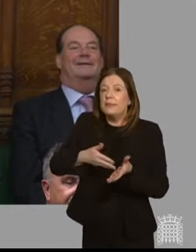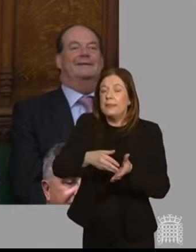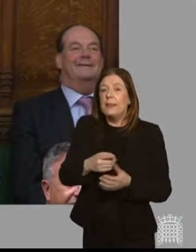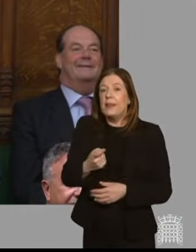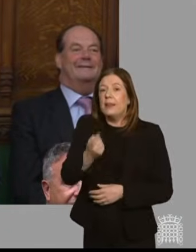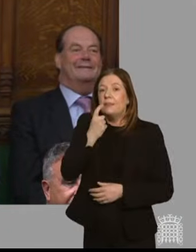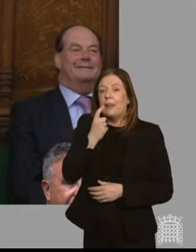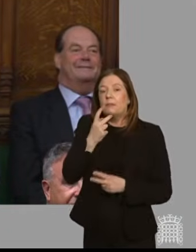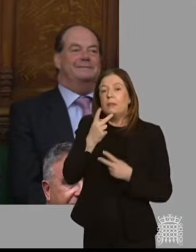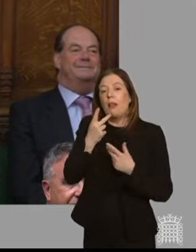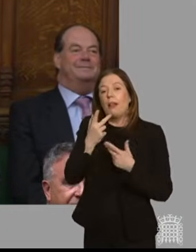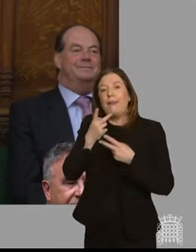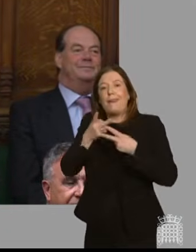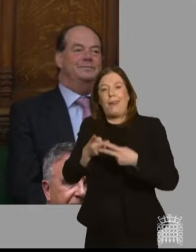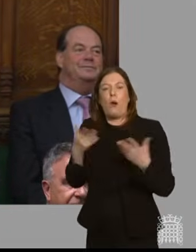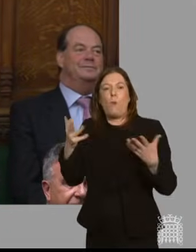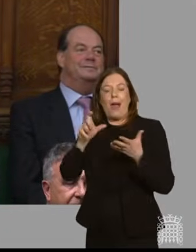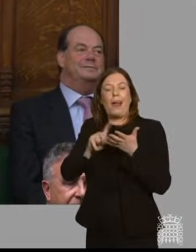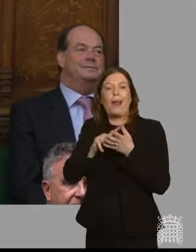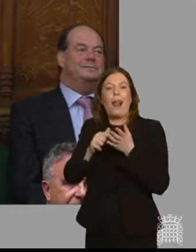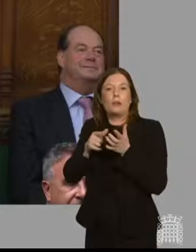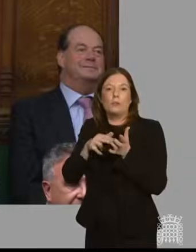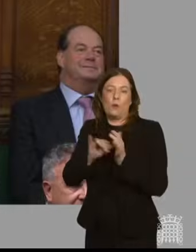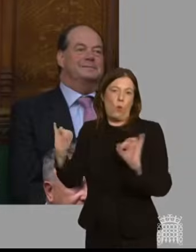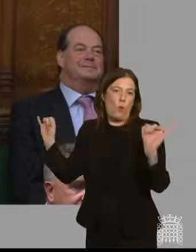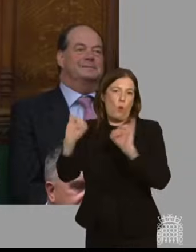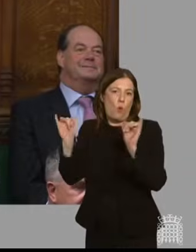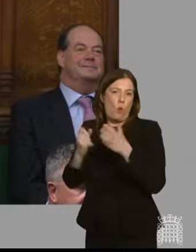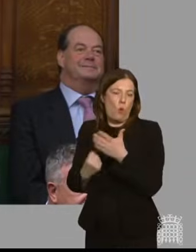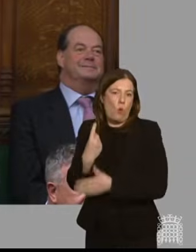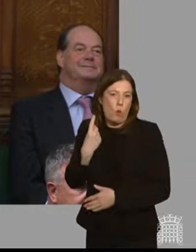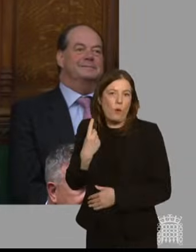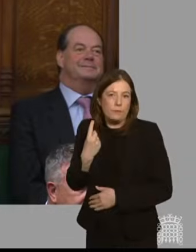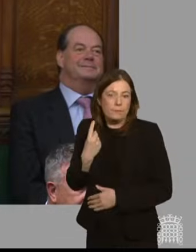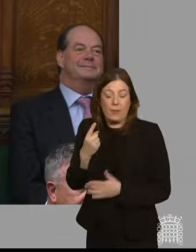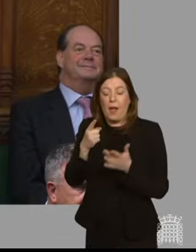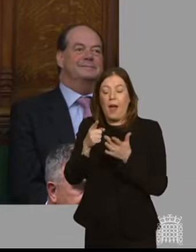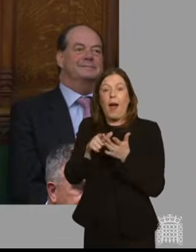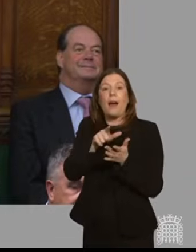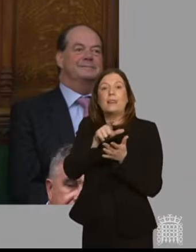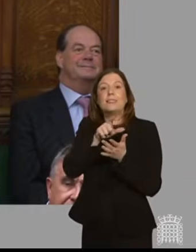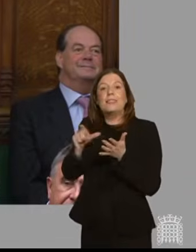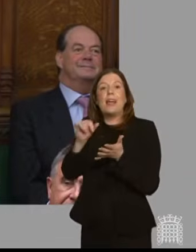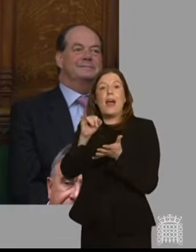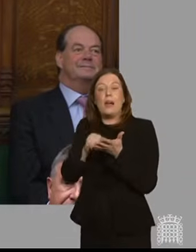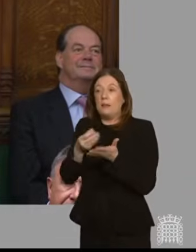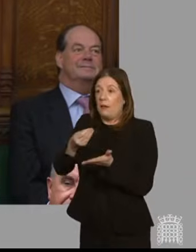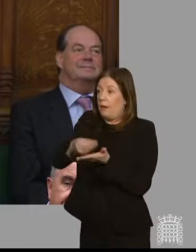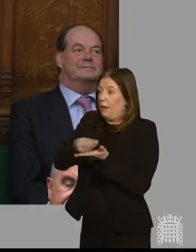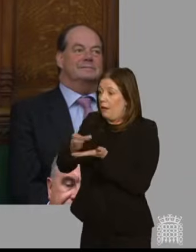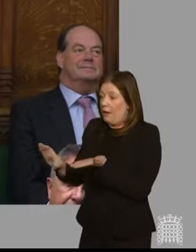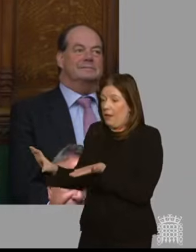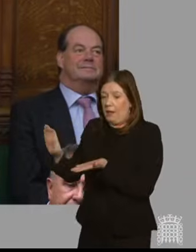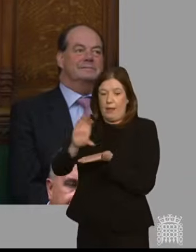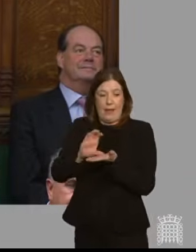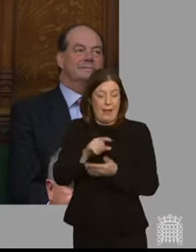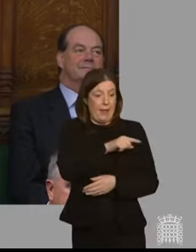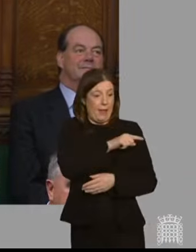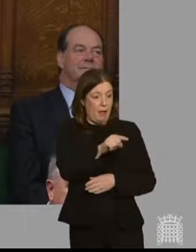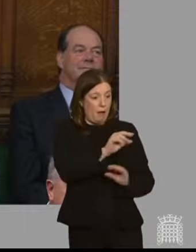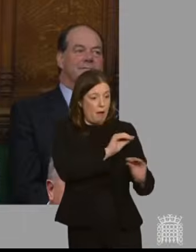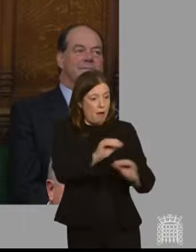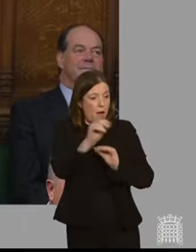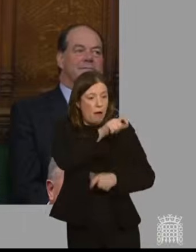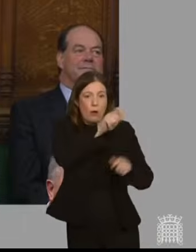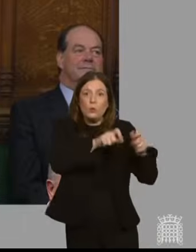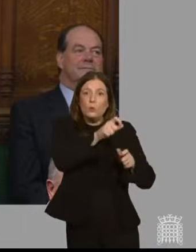crisis. Our ICS has found the money and a private firm has found the students to massively increase dental appointments in my patch. However,